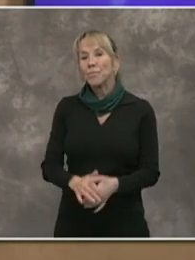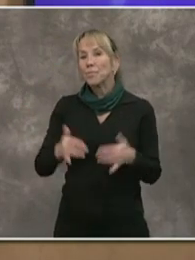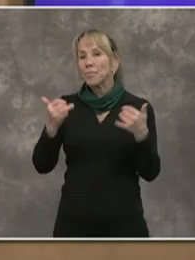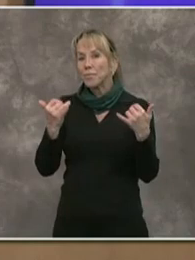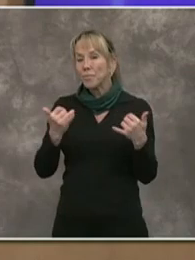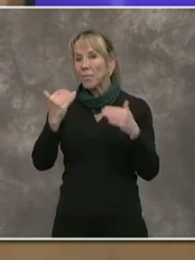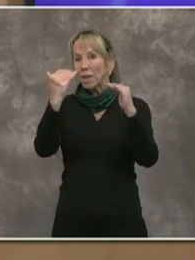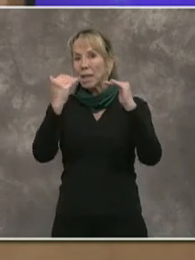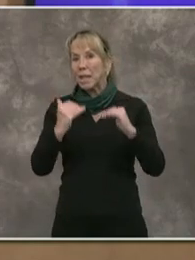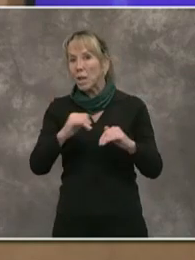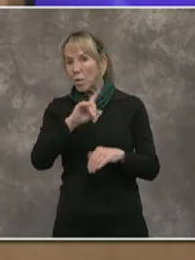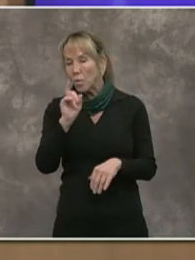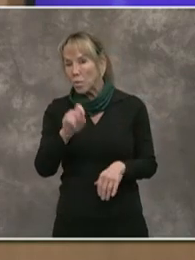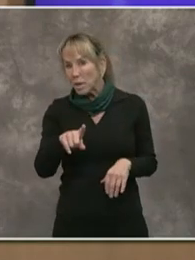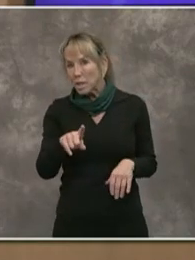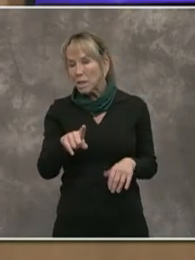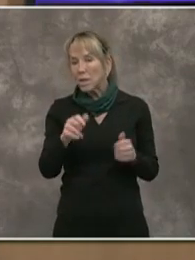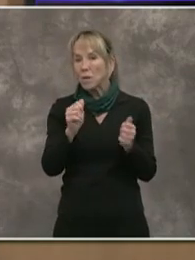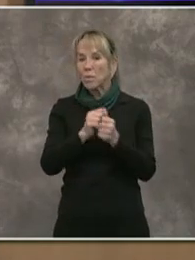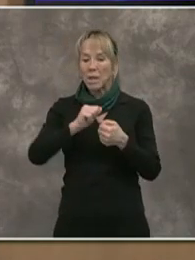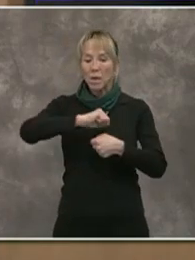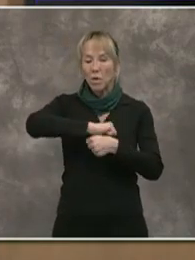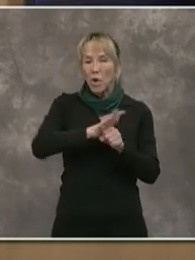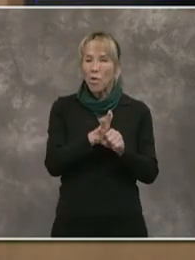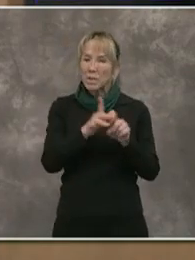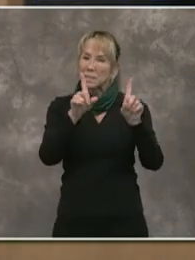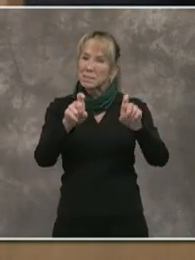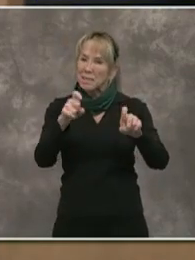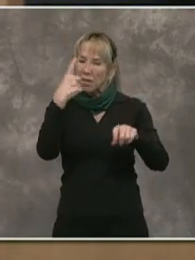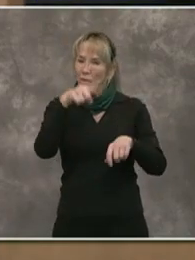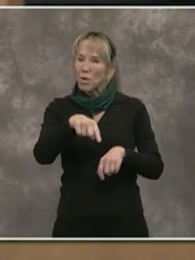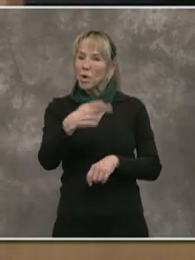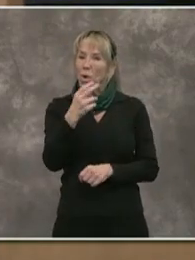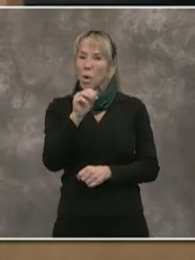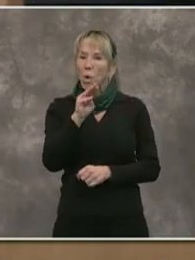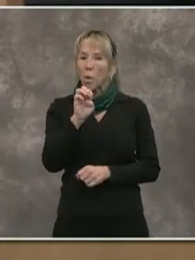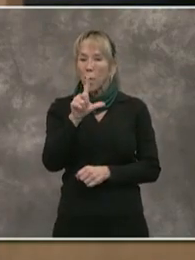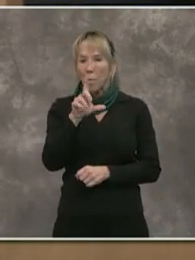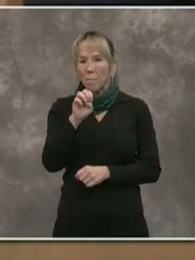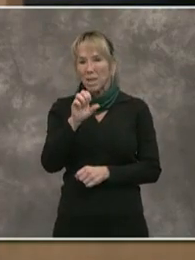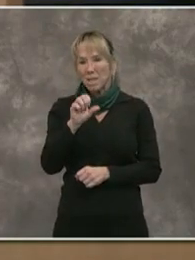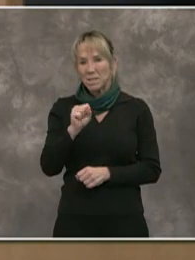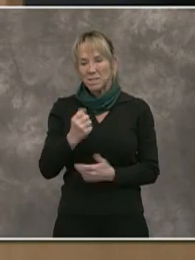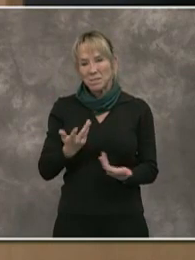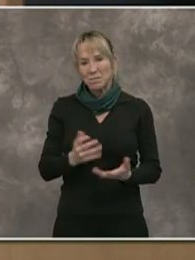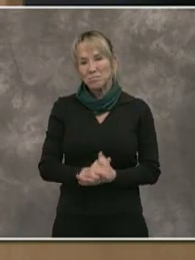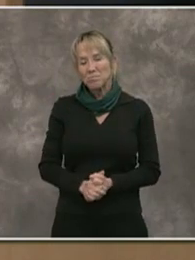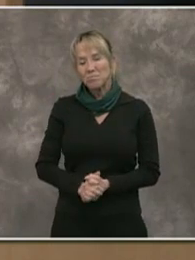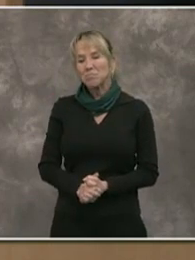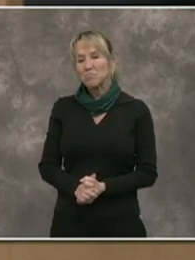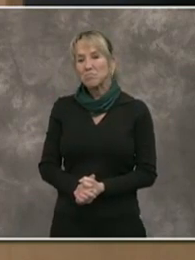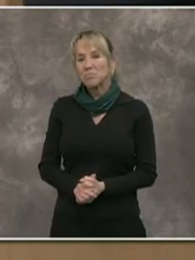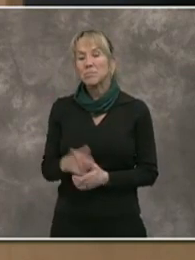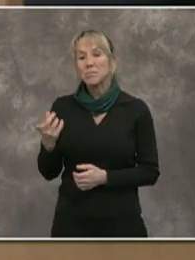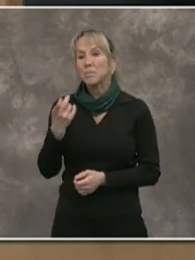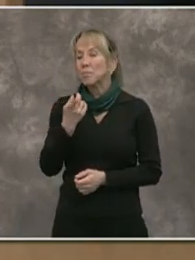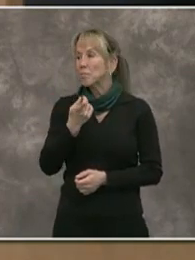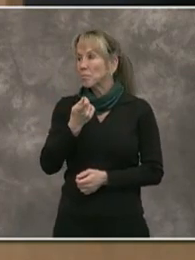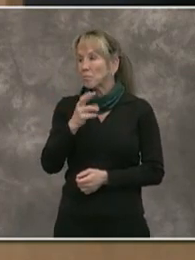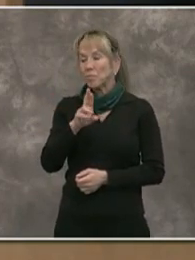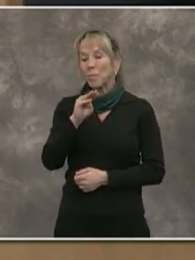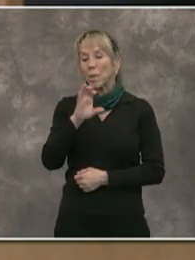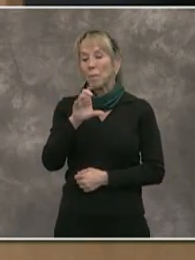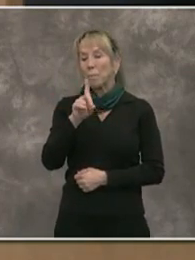This next question is dealing with COVID tests for homeless, and Dr. Eric McDonald will answer that question. Thanks. This is from